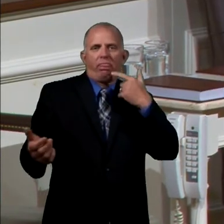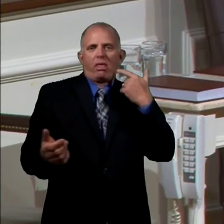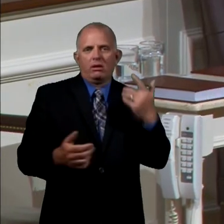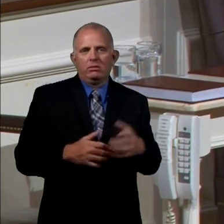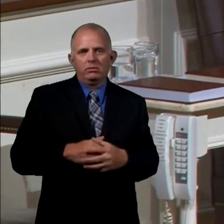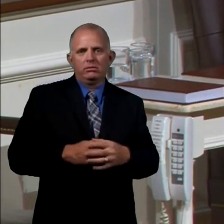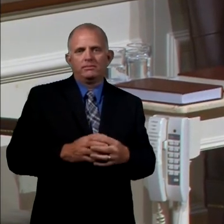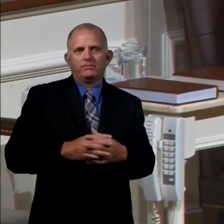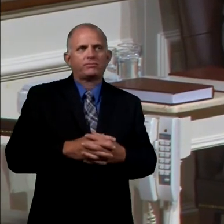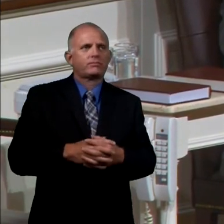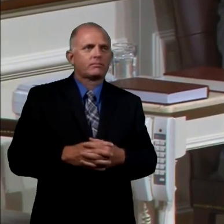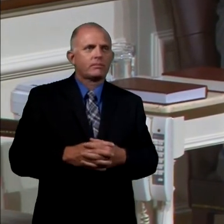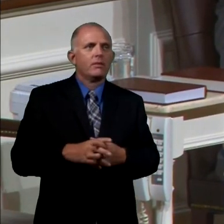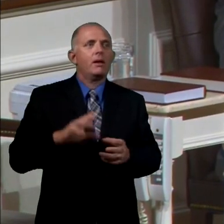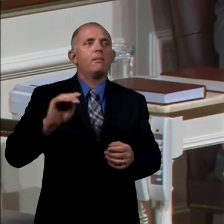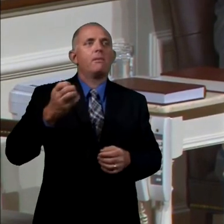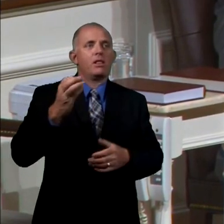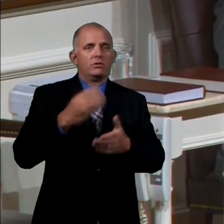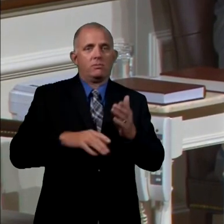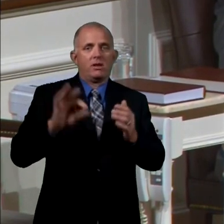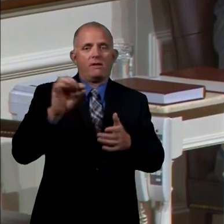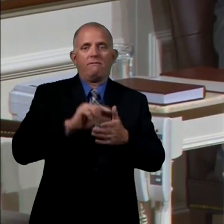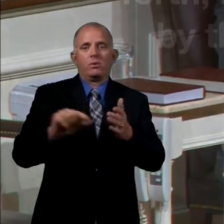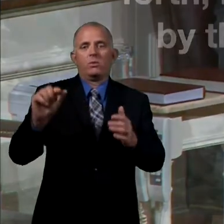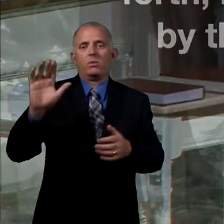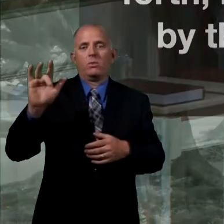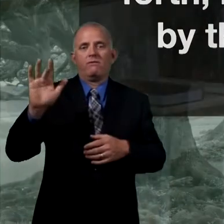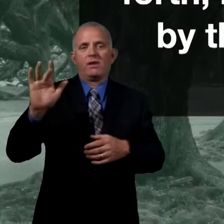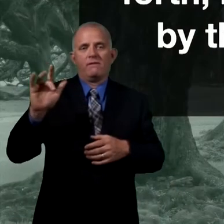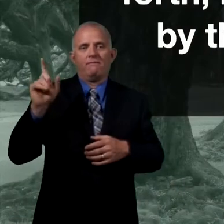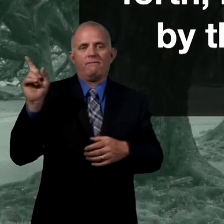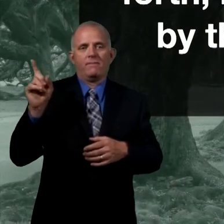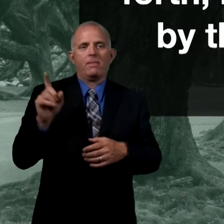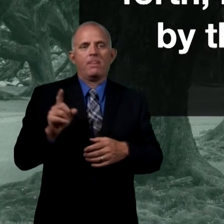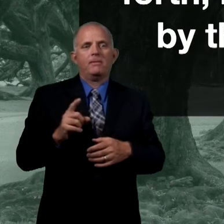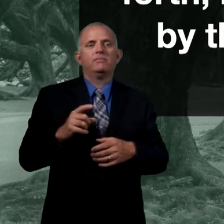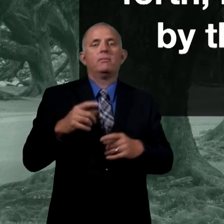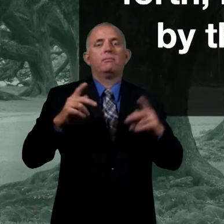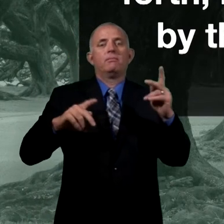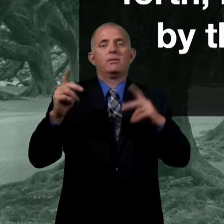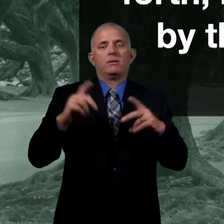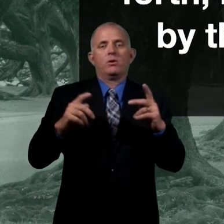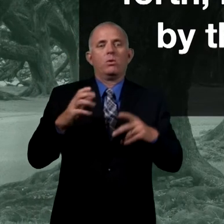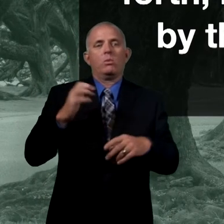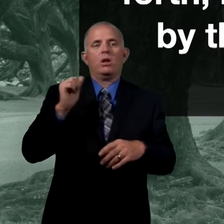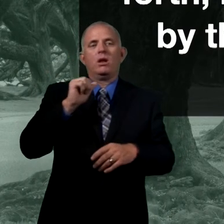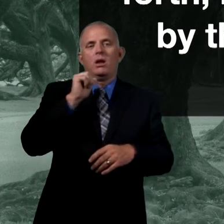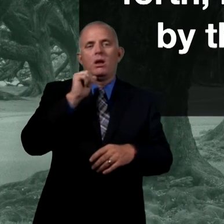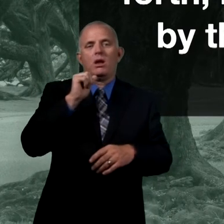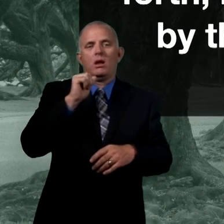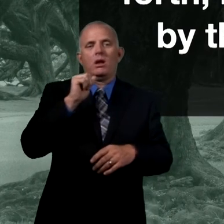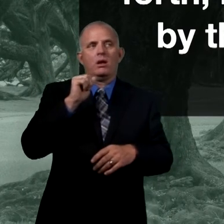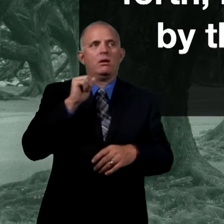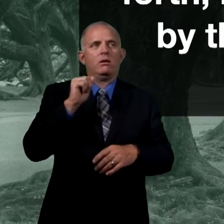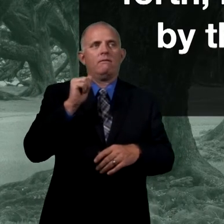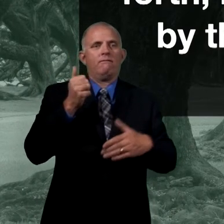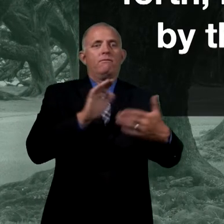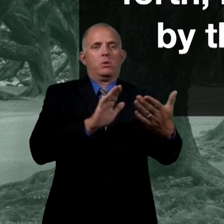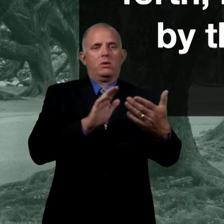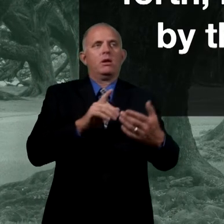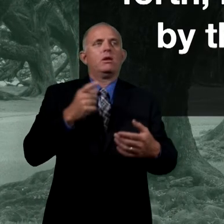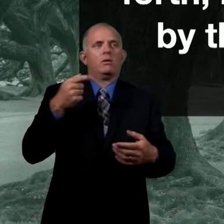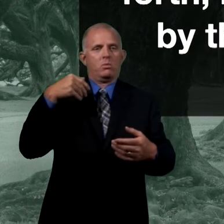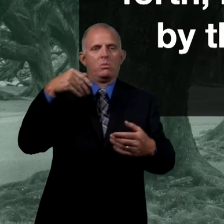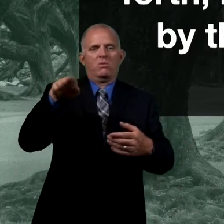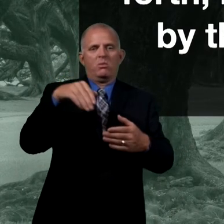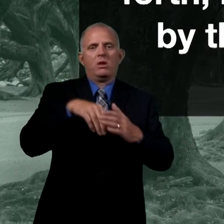What do you do in Matthew 9:25? When the people were put out, or put forth, hey, Jesus is like, "Hey, do you mind